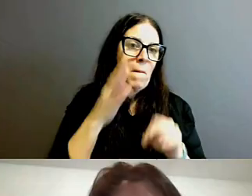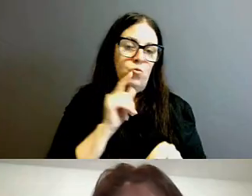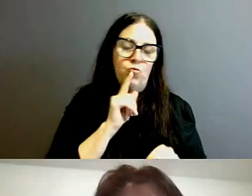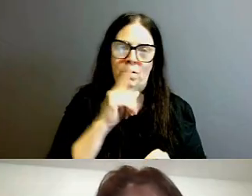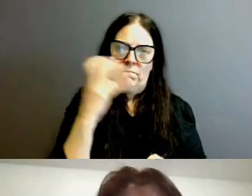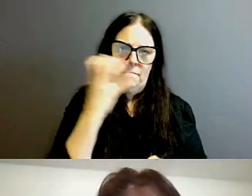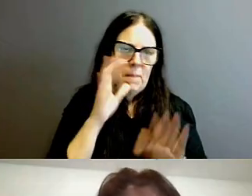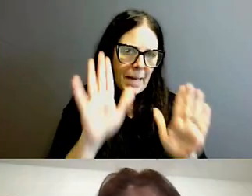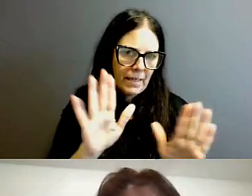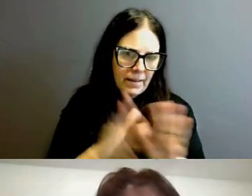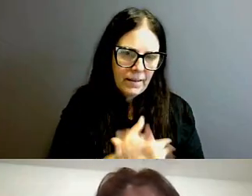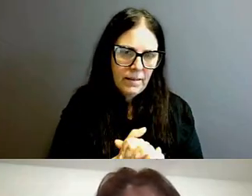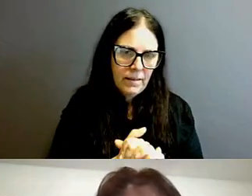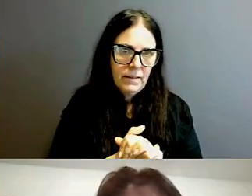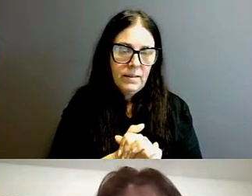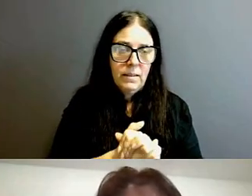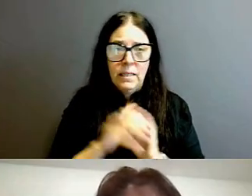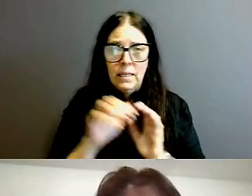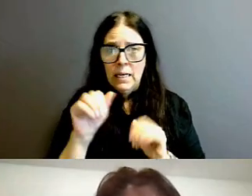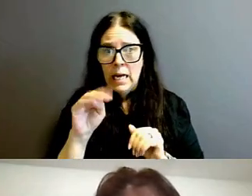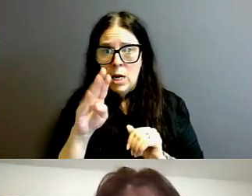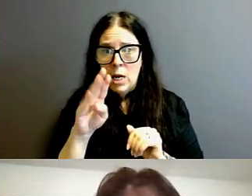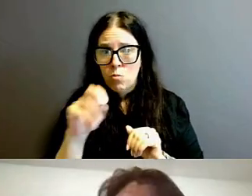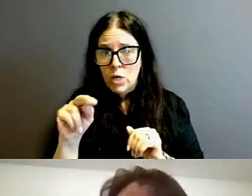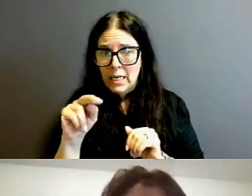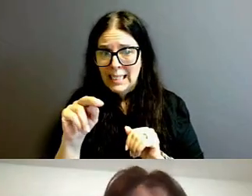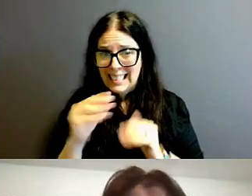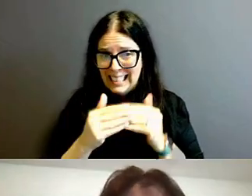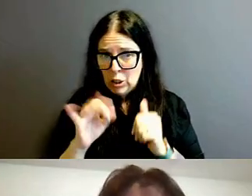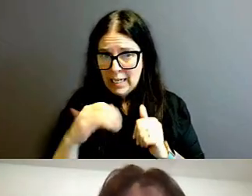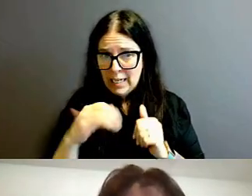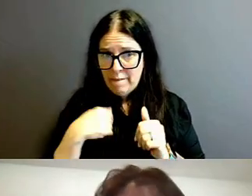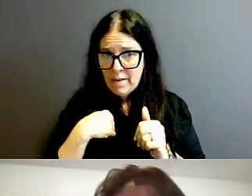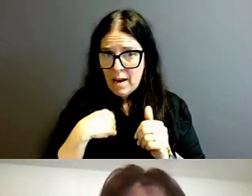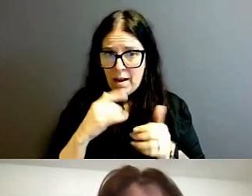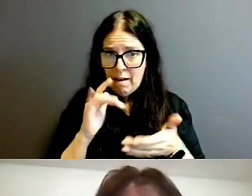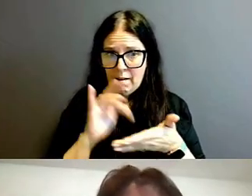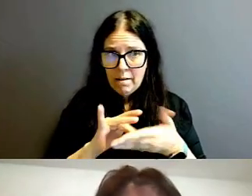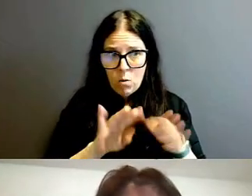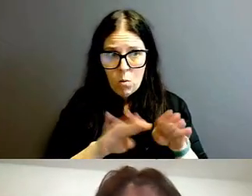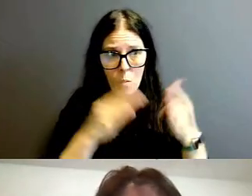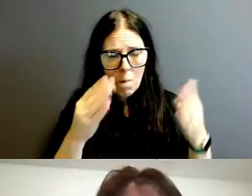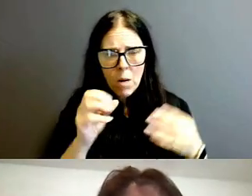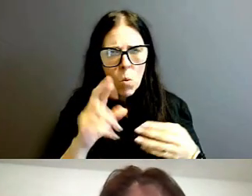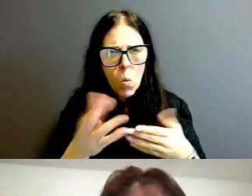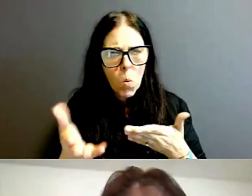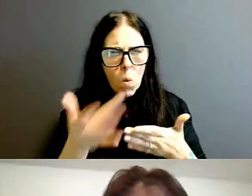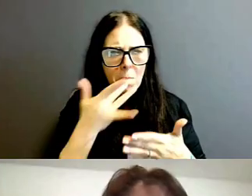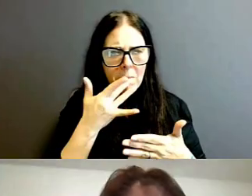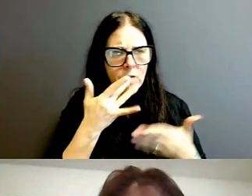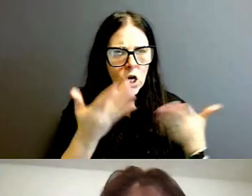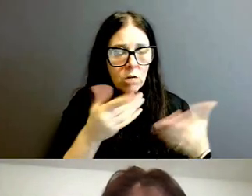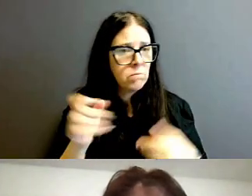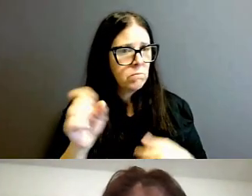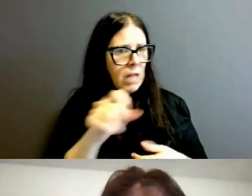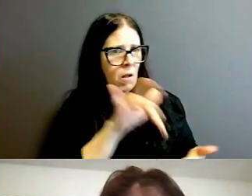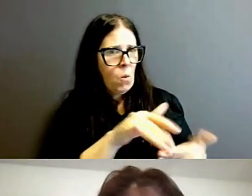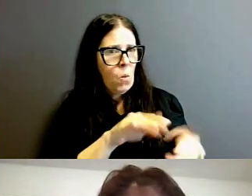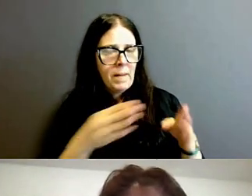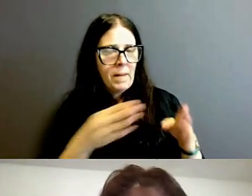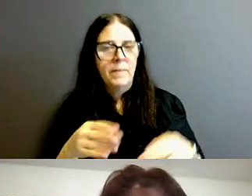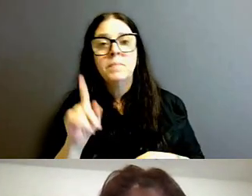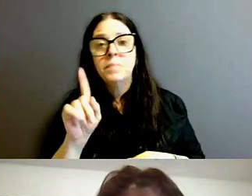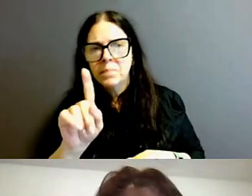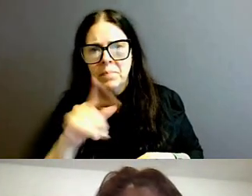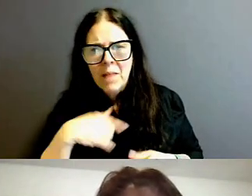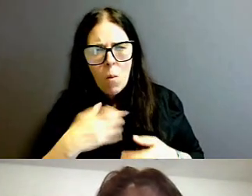And is it easier, Ambrini, if I just click on the link to open it, or how would you like Sure. to go about that? Sure, you can just open the video. Okay. I'll just tell you why I started creating